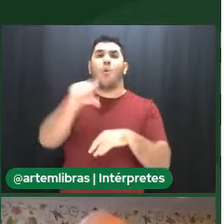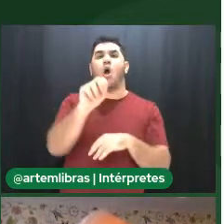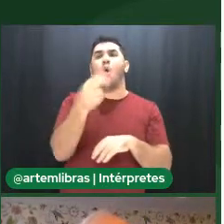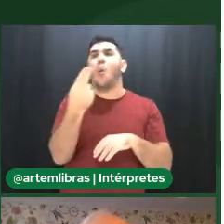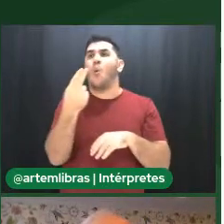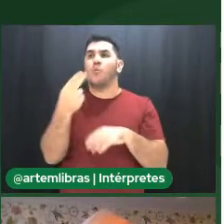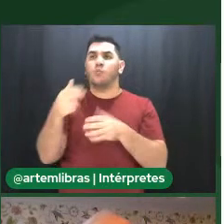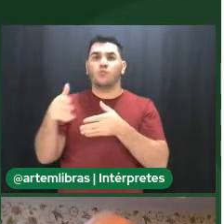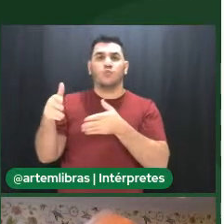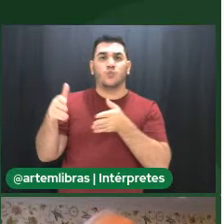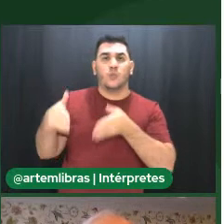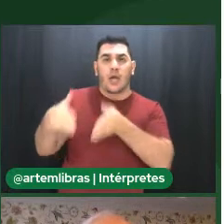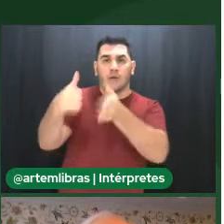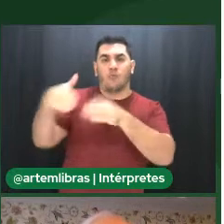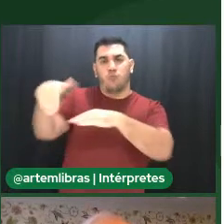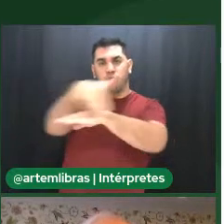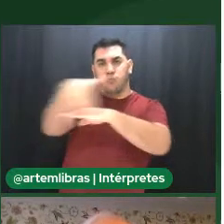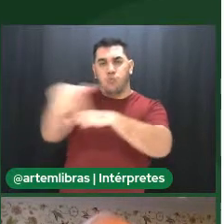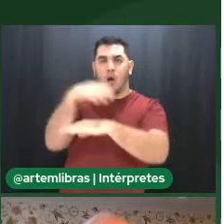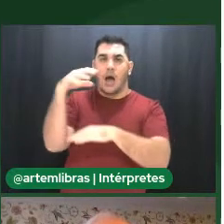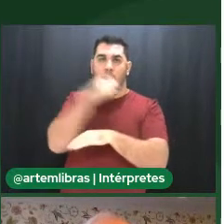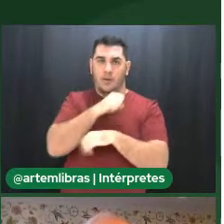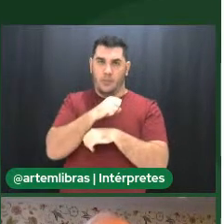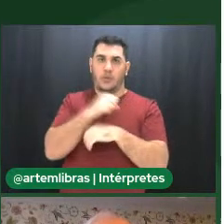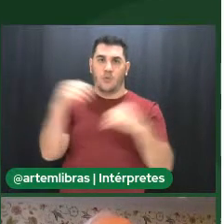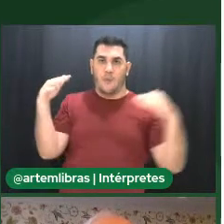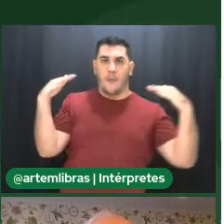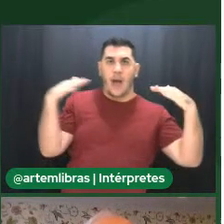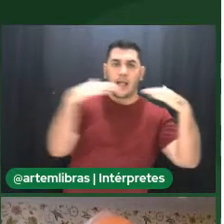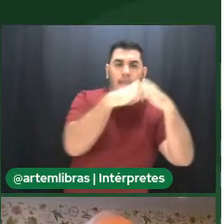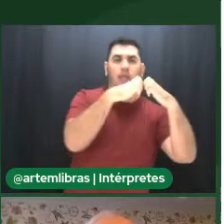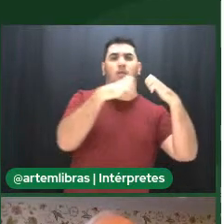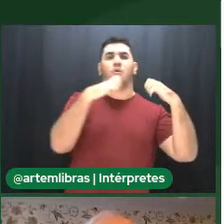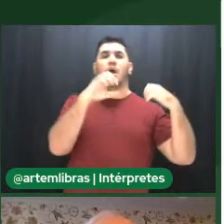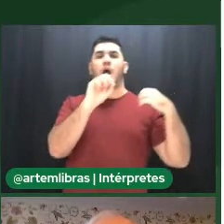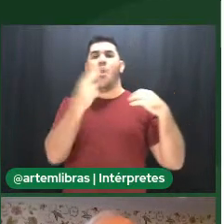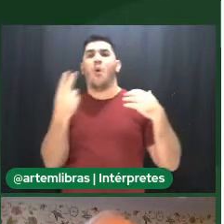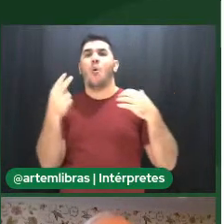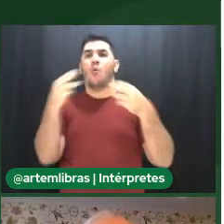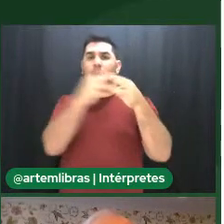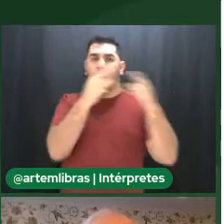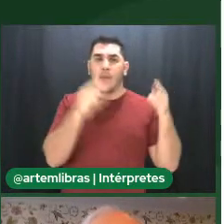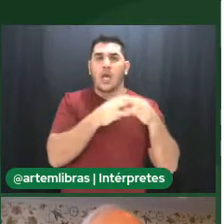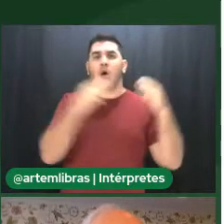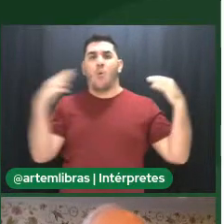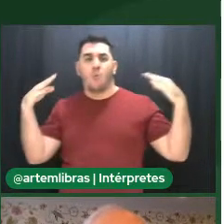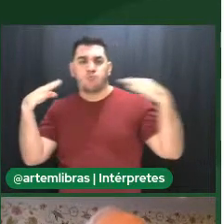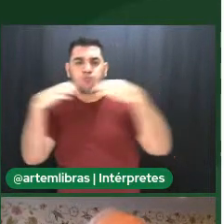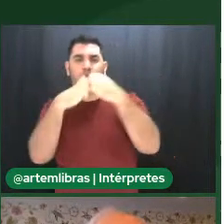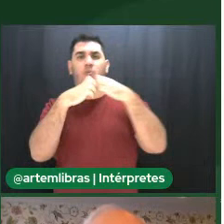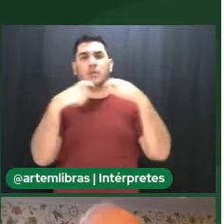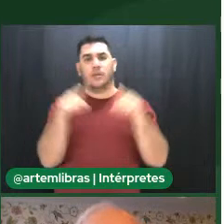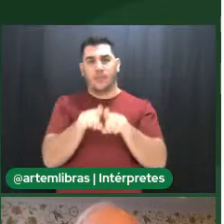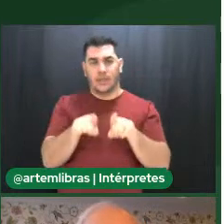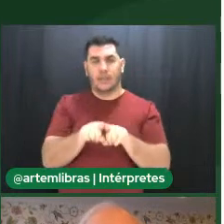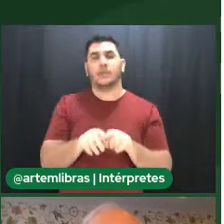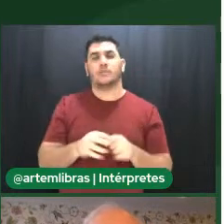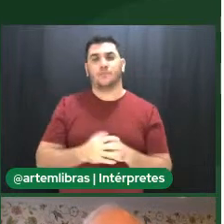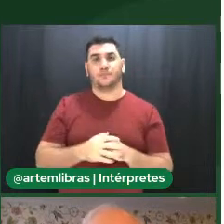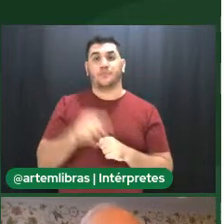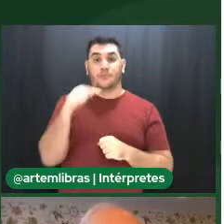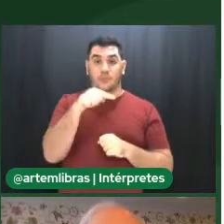fire trucks or police vehicles. And this investigation will help us better understand what went